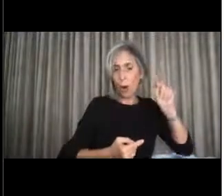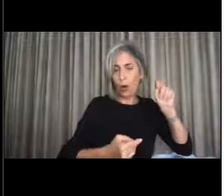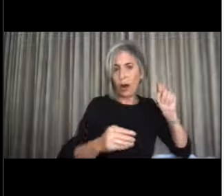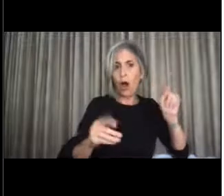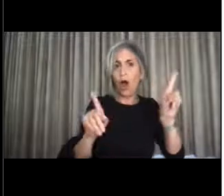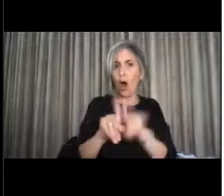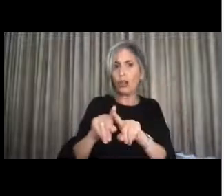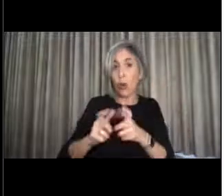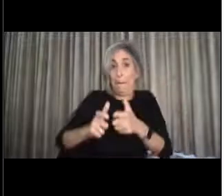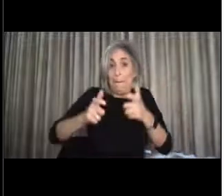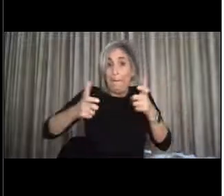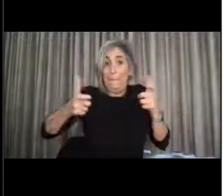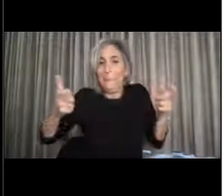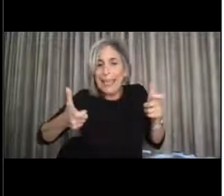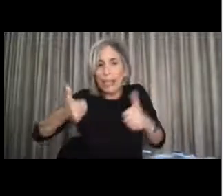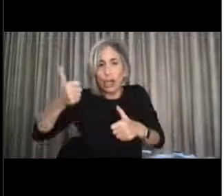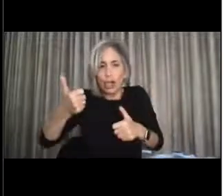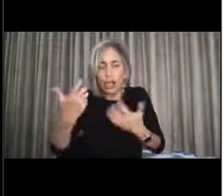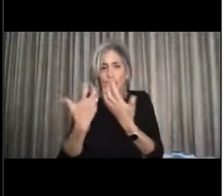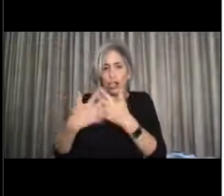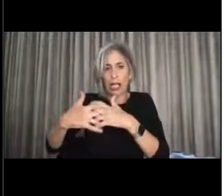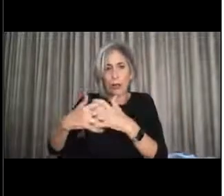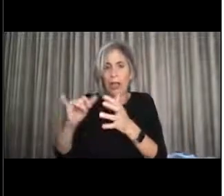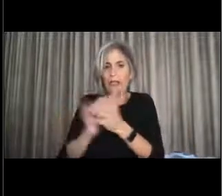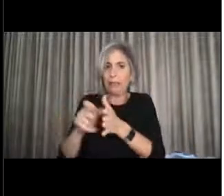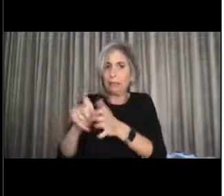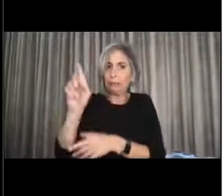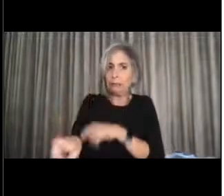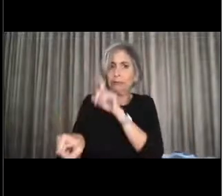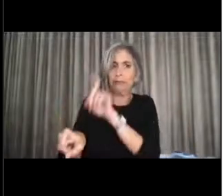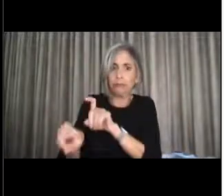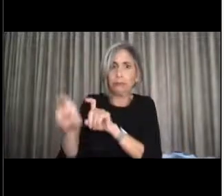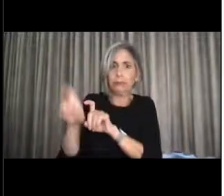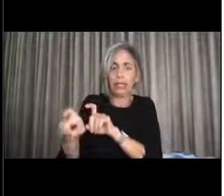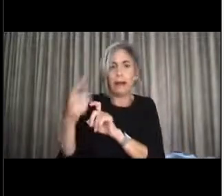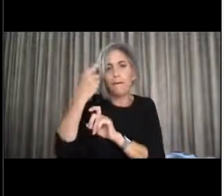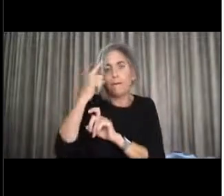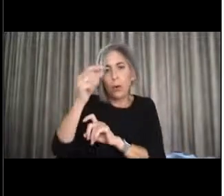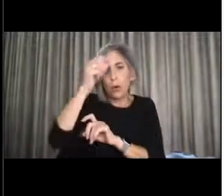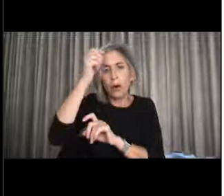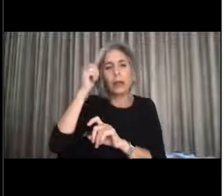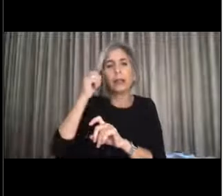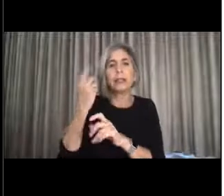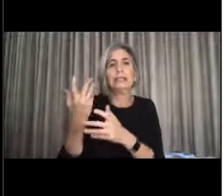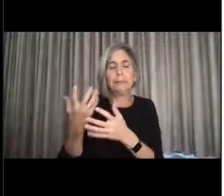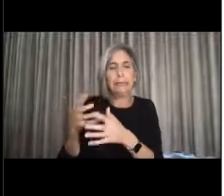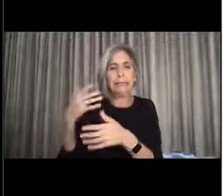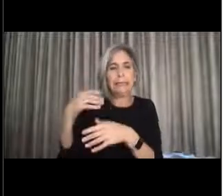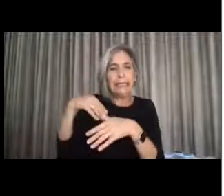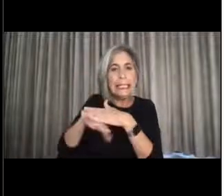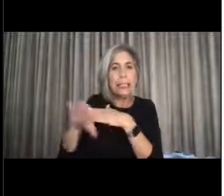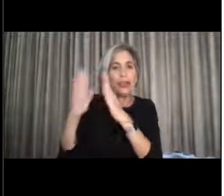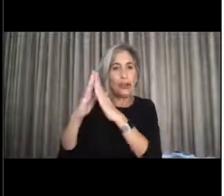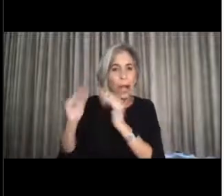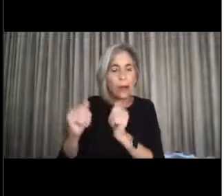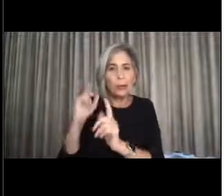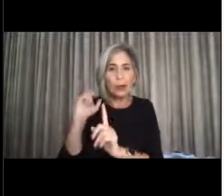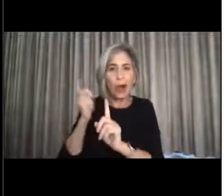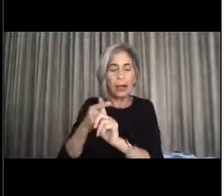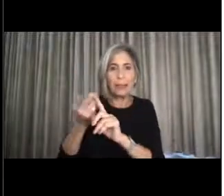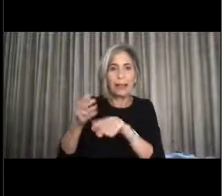bigger ones that lately have been a big demand for pre-made in your house to where it just automatically turns